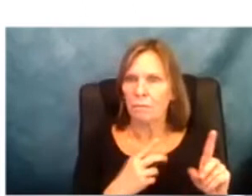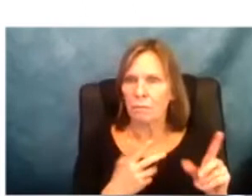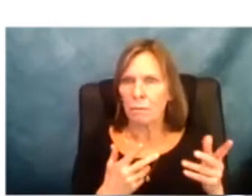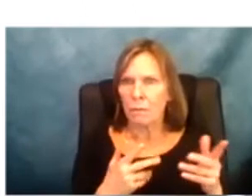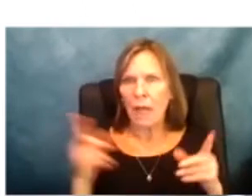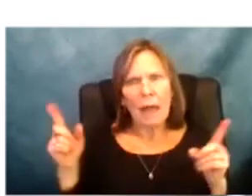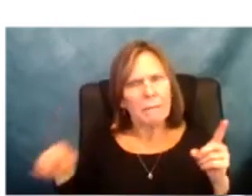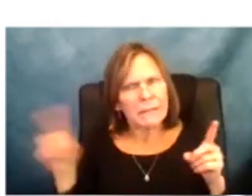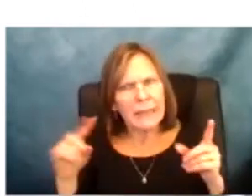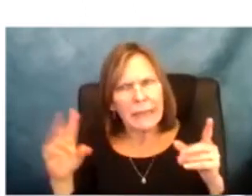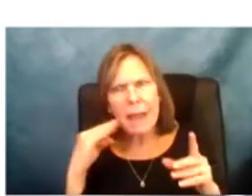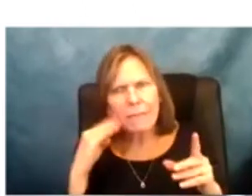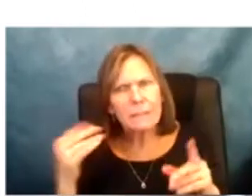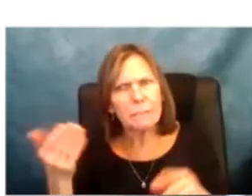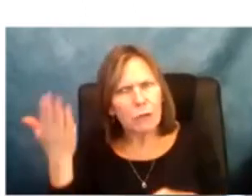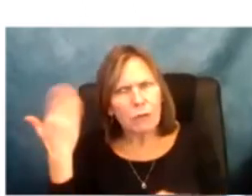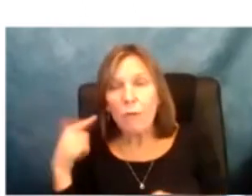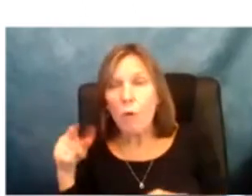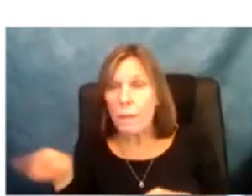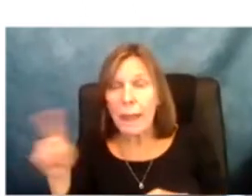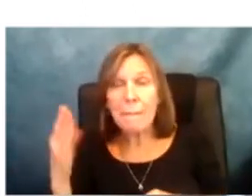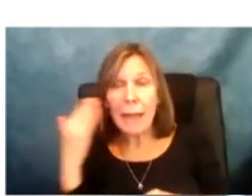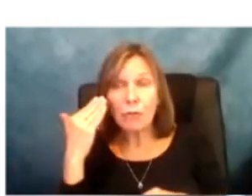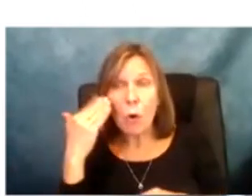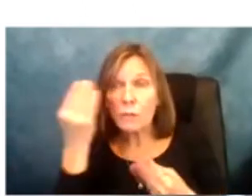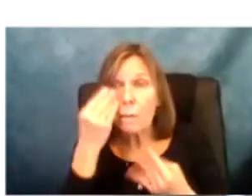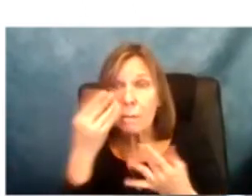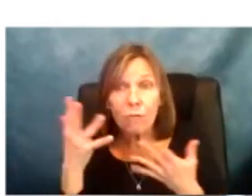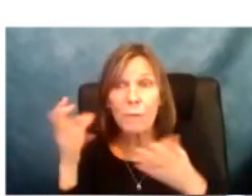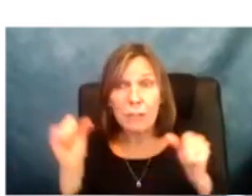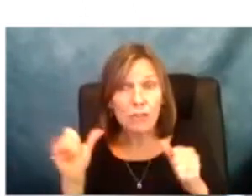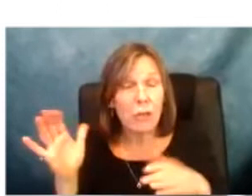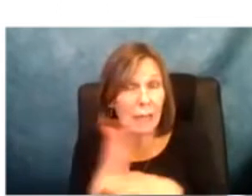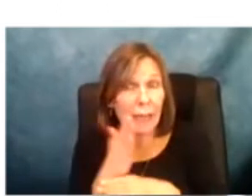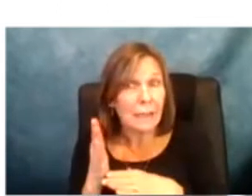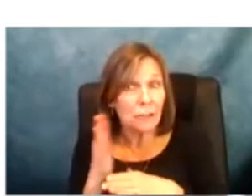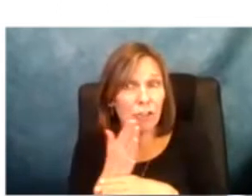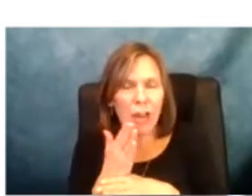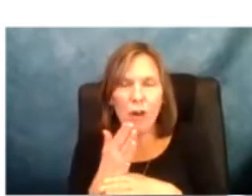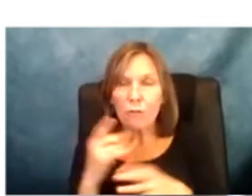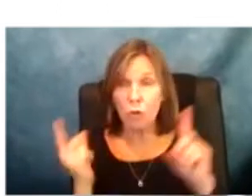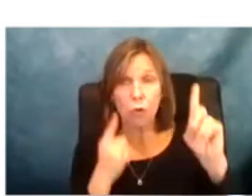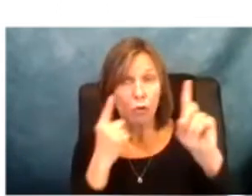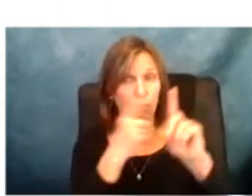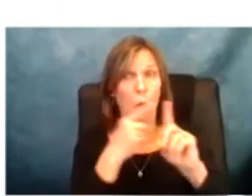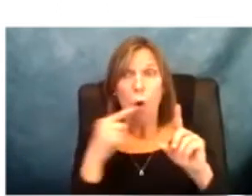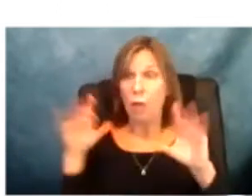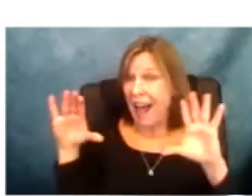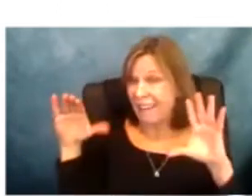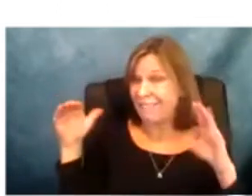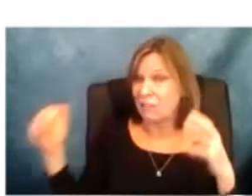these paths before and have some resources to share. And I think what we're hoping is that out of this group,